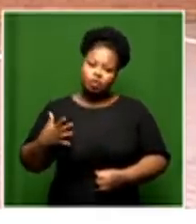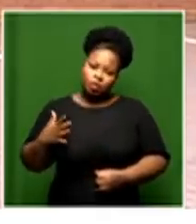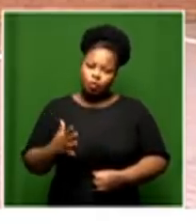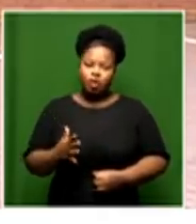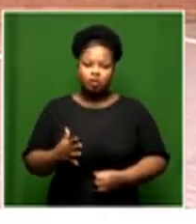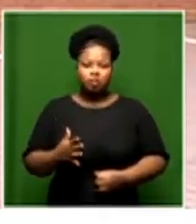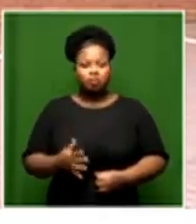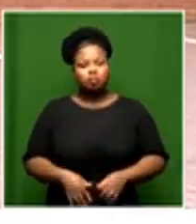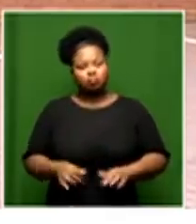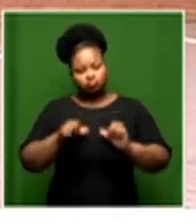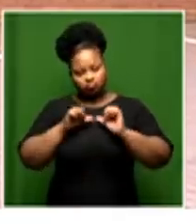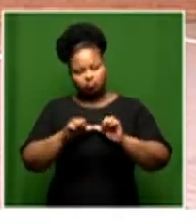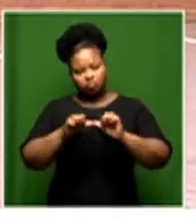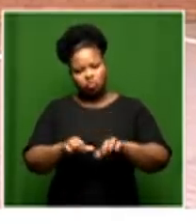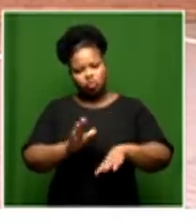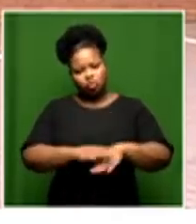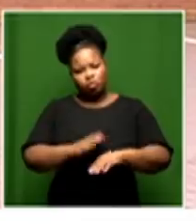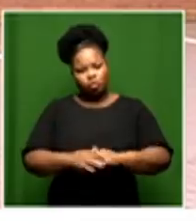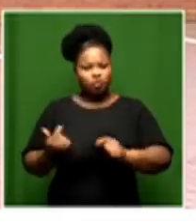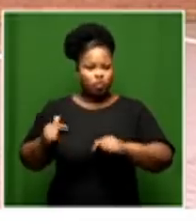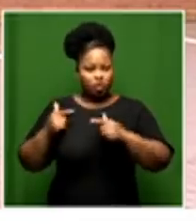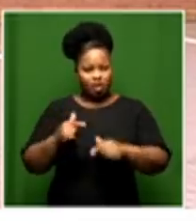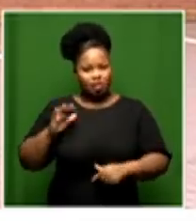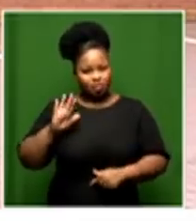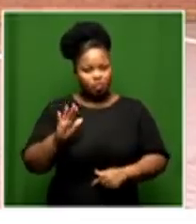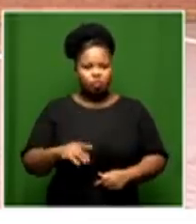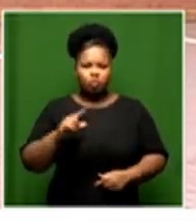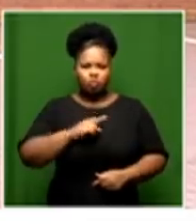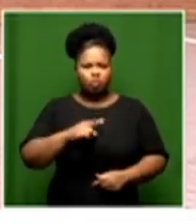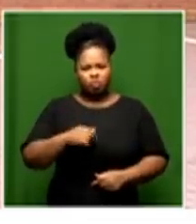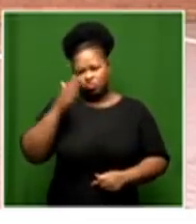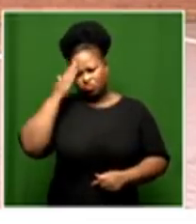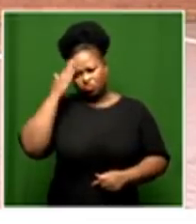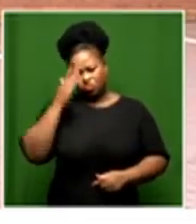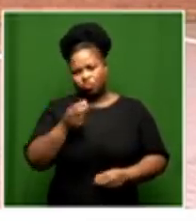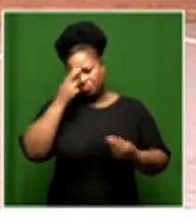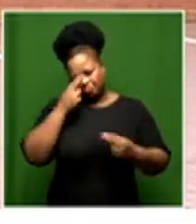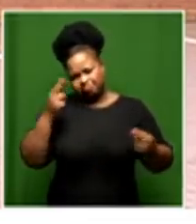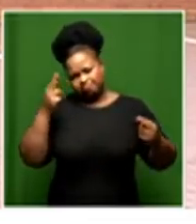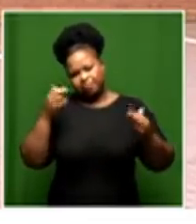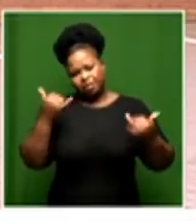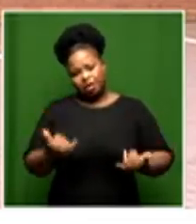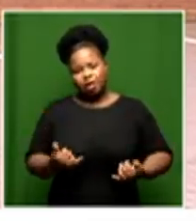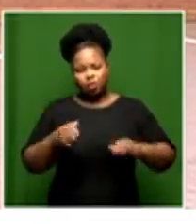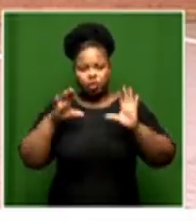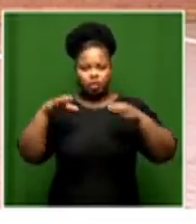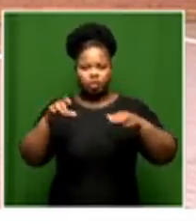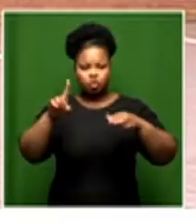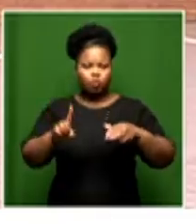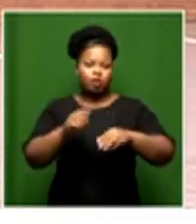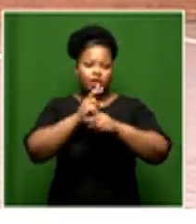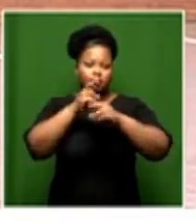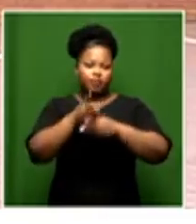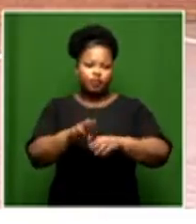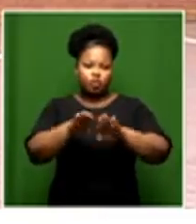actually live out and continue to honor his legacy. As you know, that he's been honored with an official Category 1 funeral,